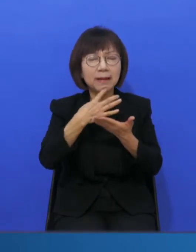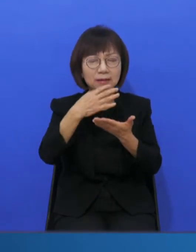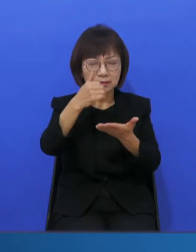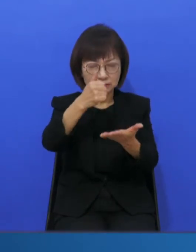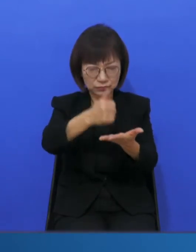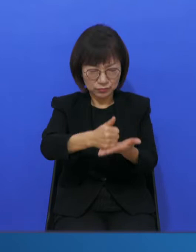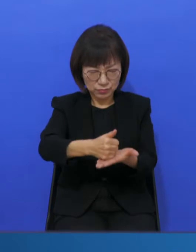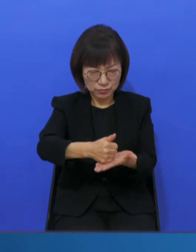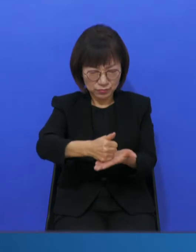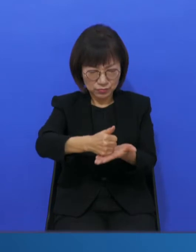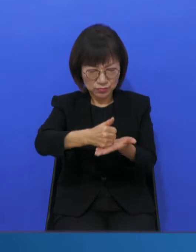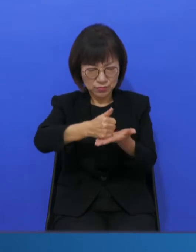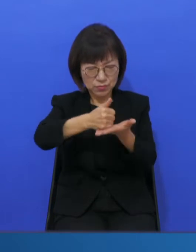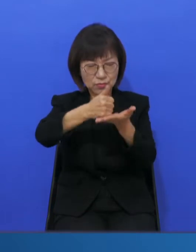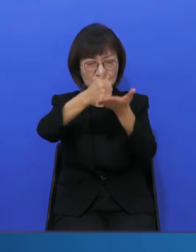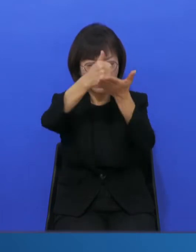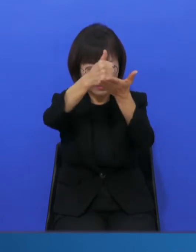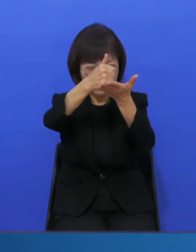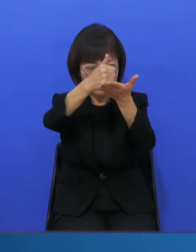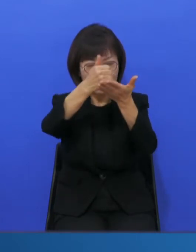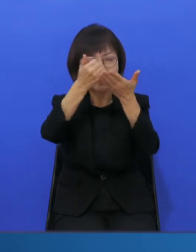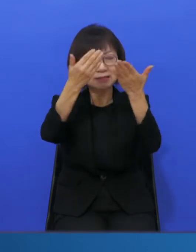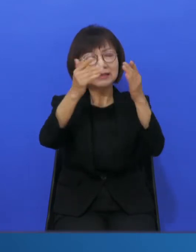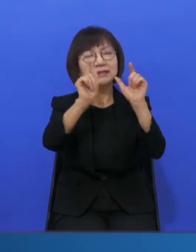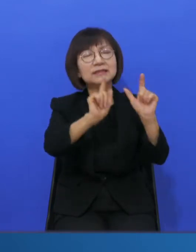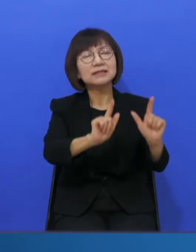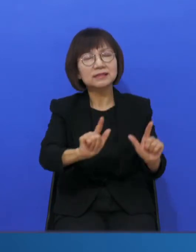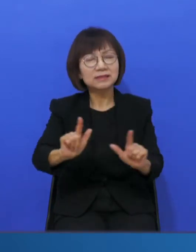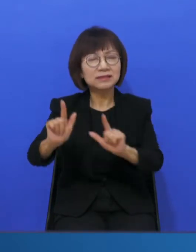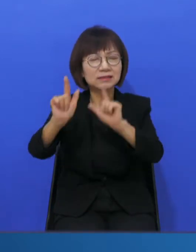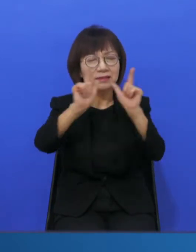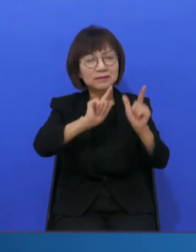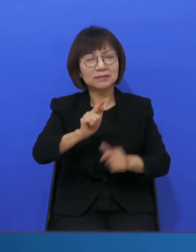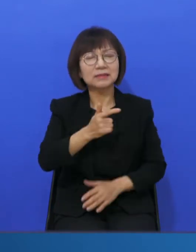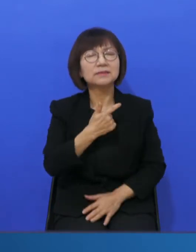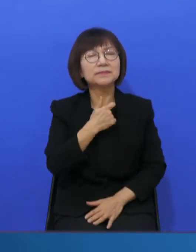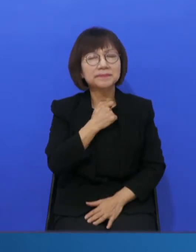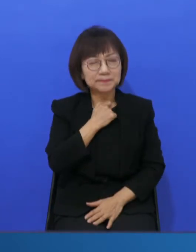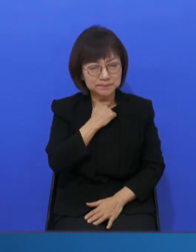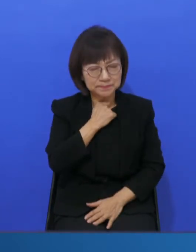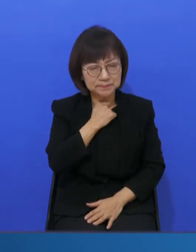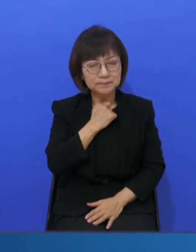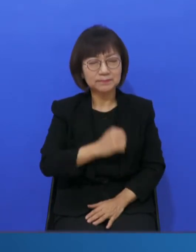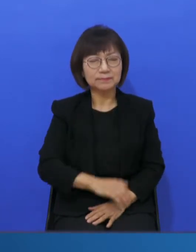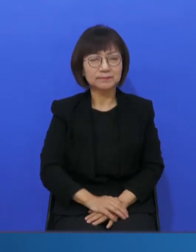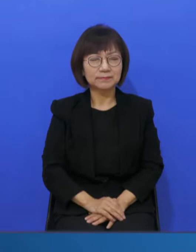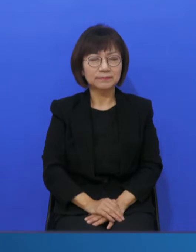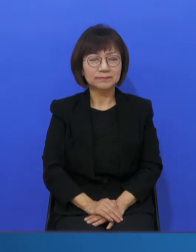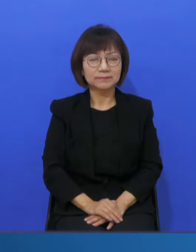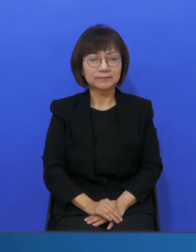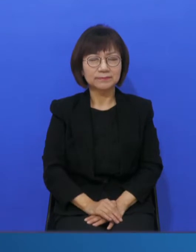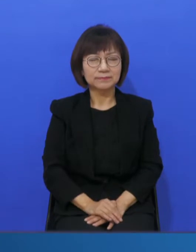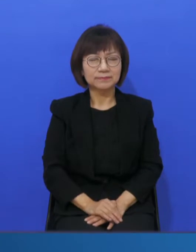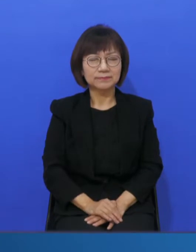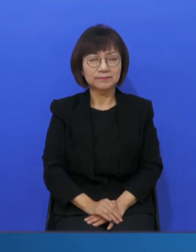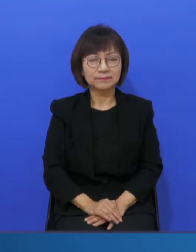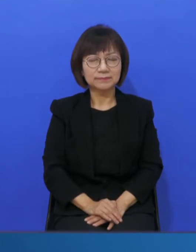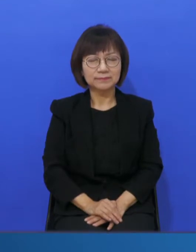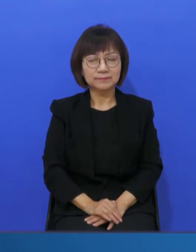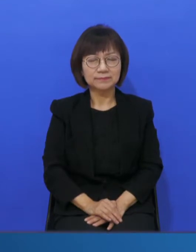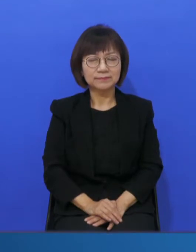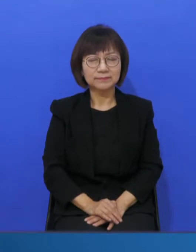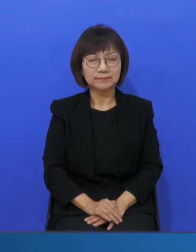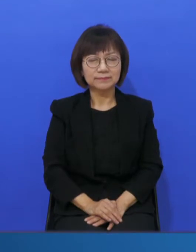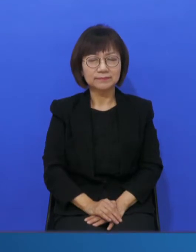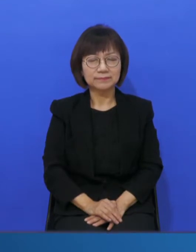anew every single day so that we may experience Christ. Help us to not be idle within our faith, but to always live the life of a witness who